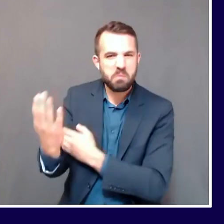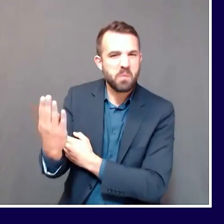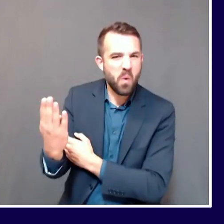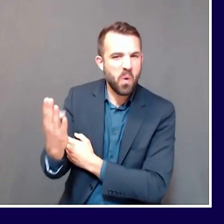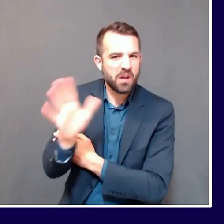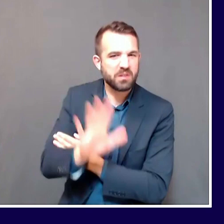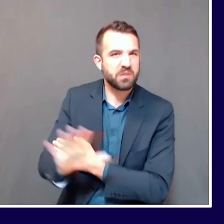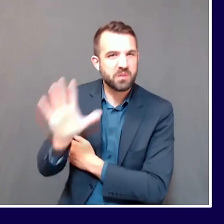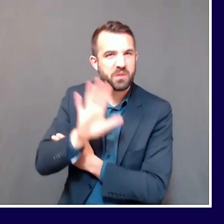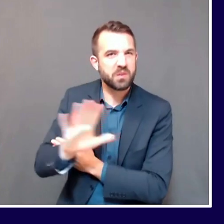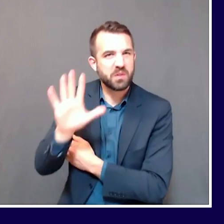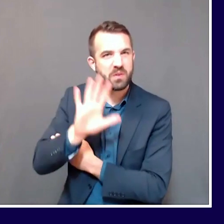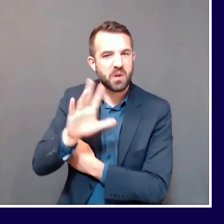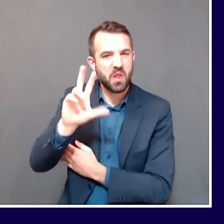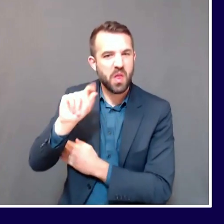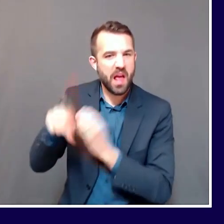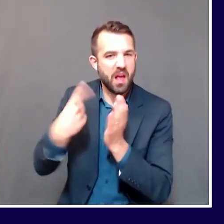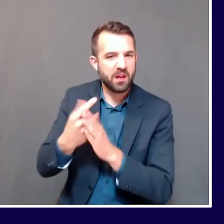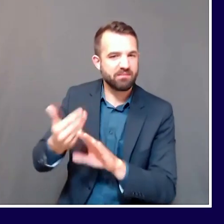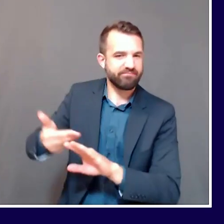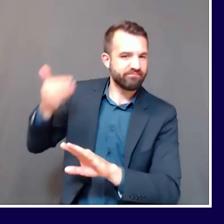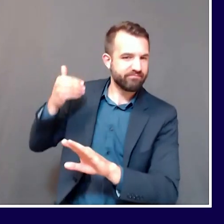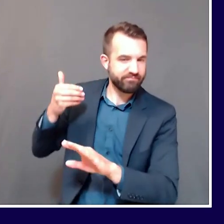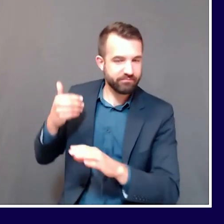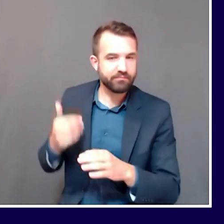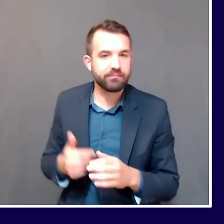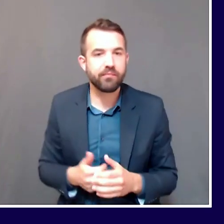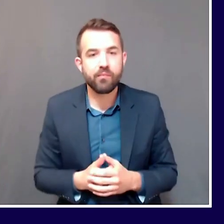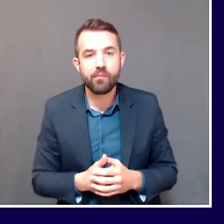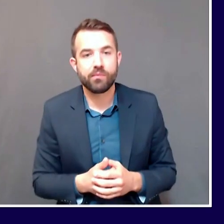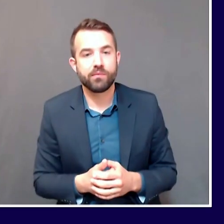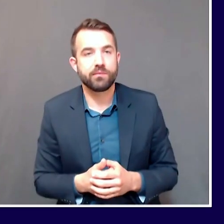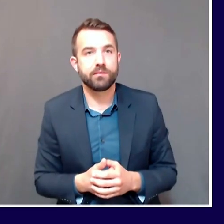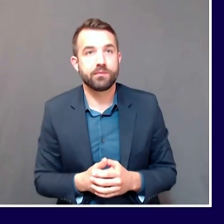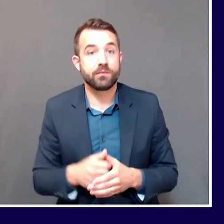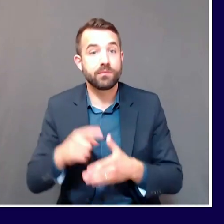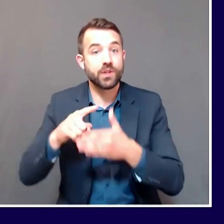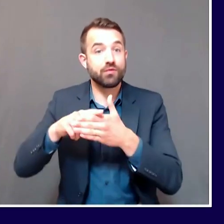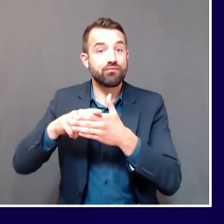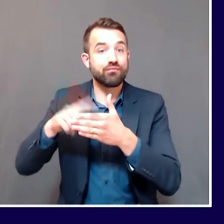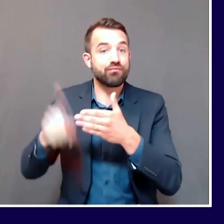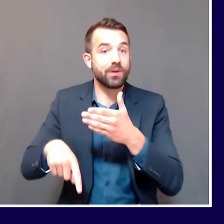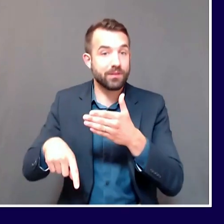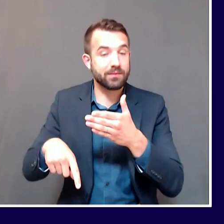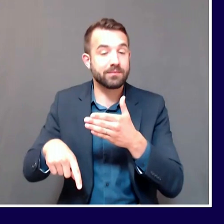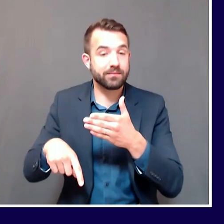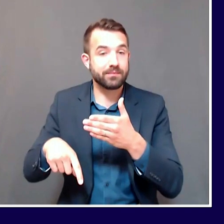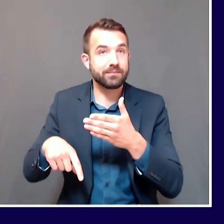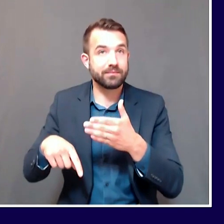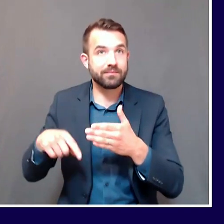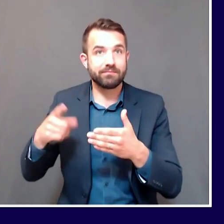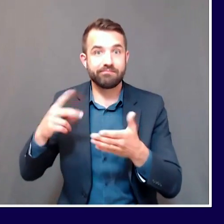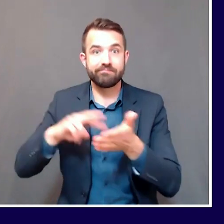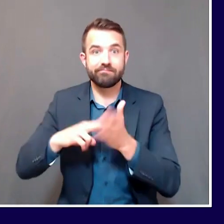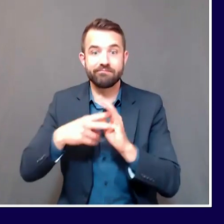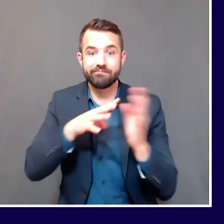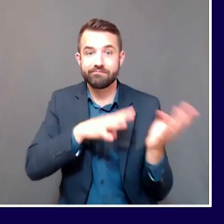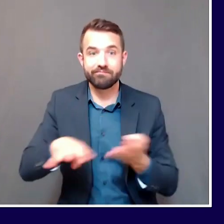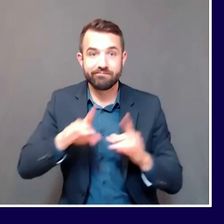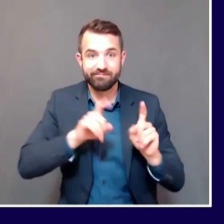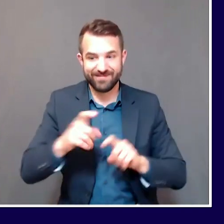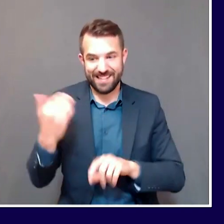hours ago. And the last round of test results themselves would have been either ready last night or this